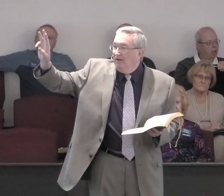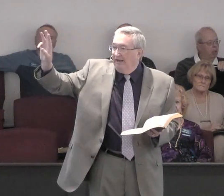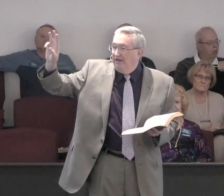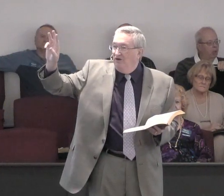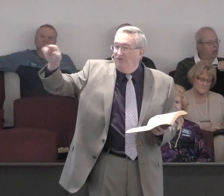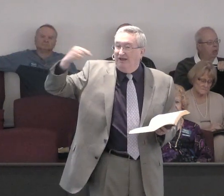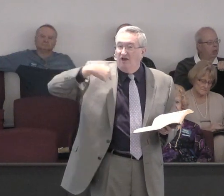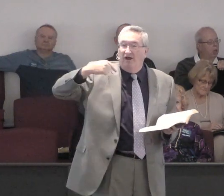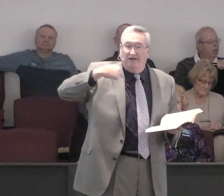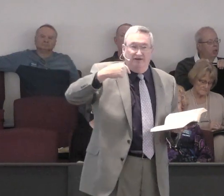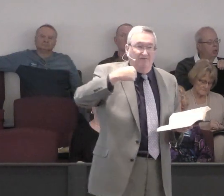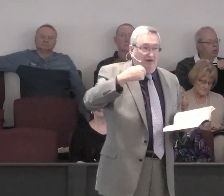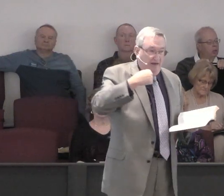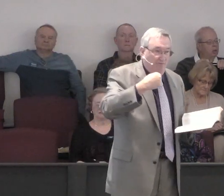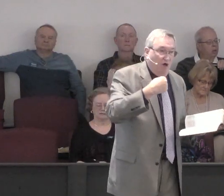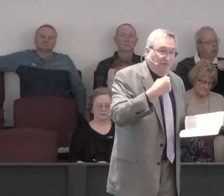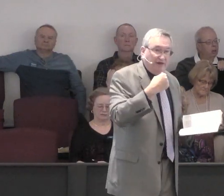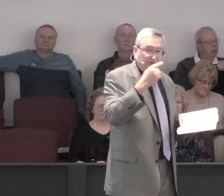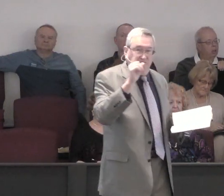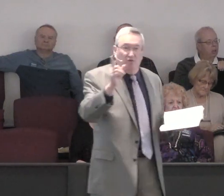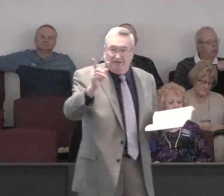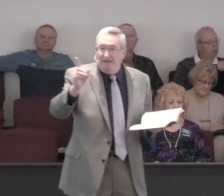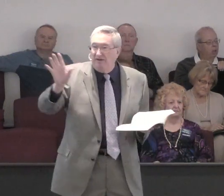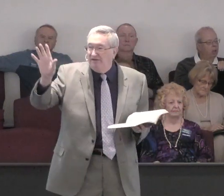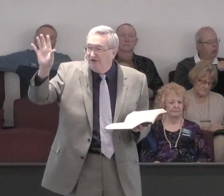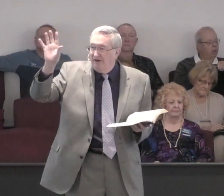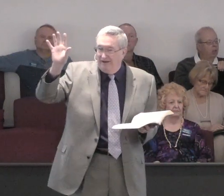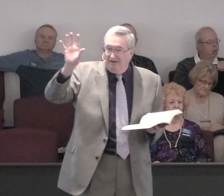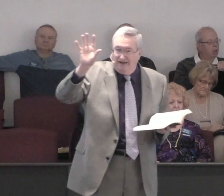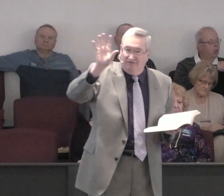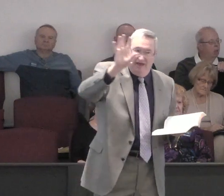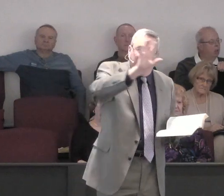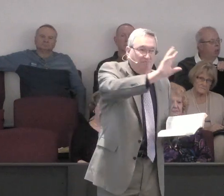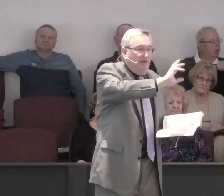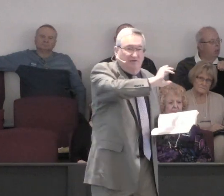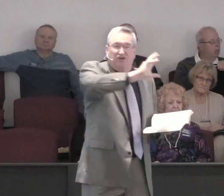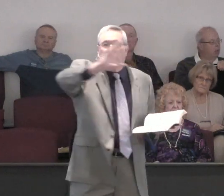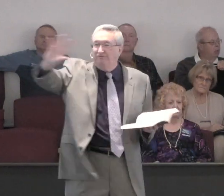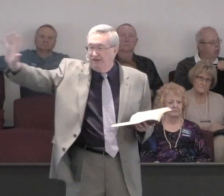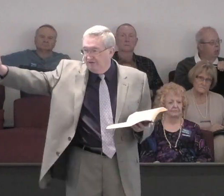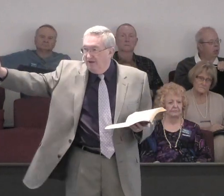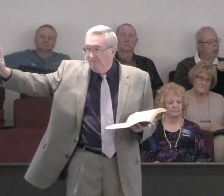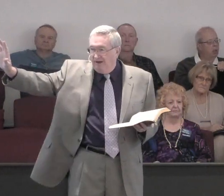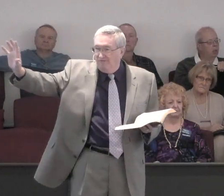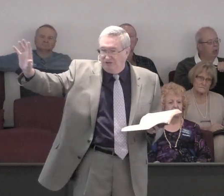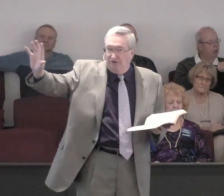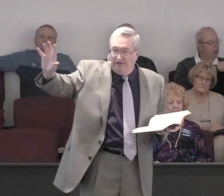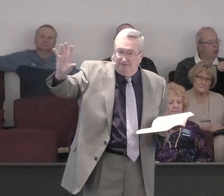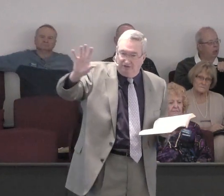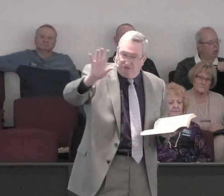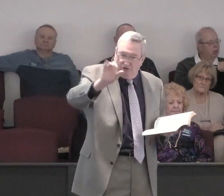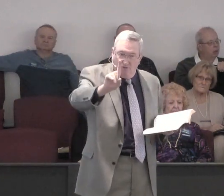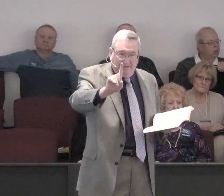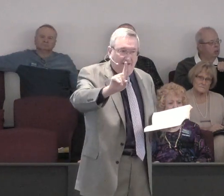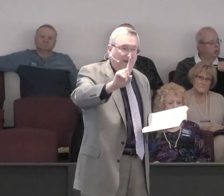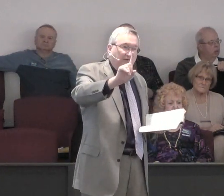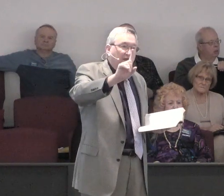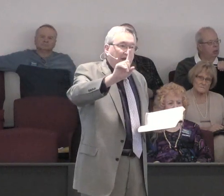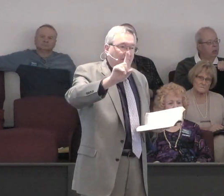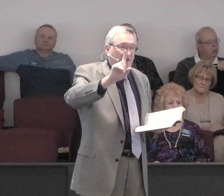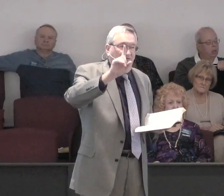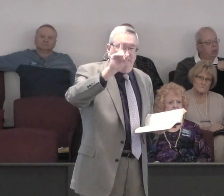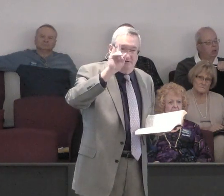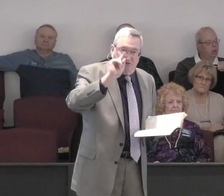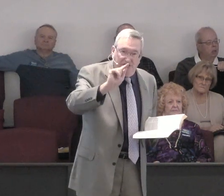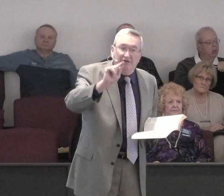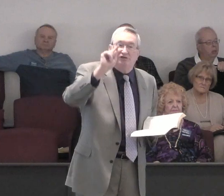know? He knew that God had given him all things. You know what that means? Now, that could mean a ton of things, but I want you to get this. Do you know what that means?